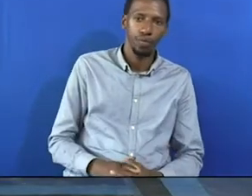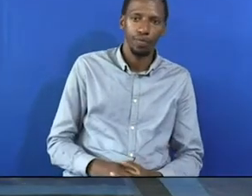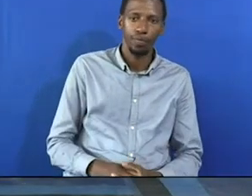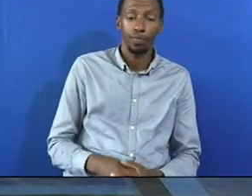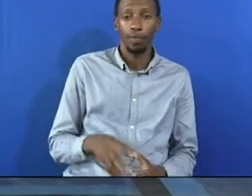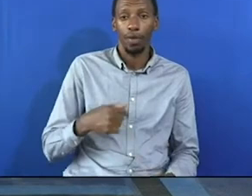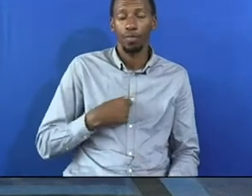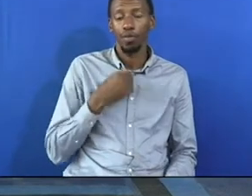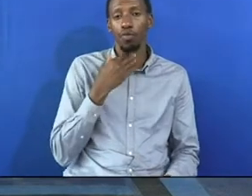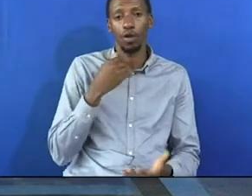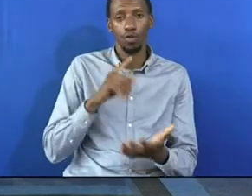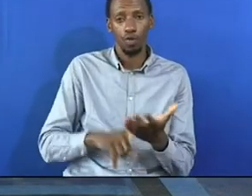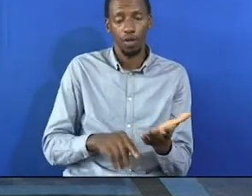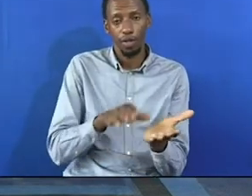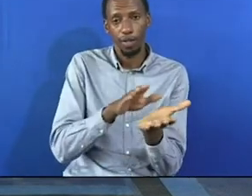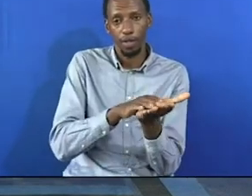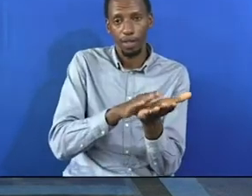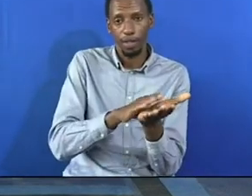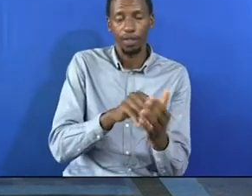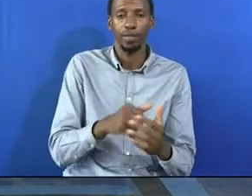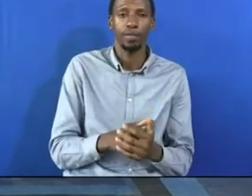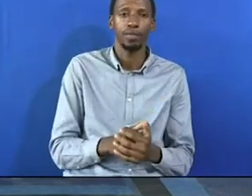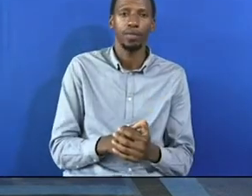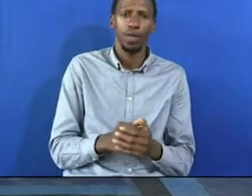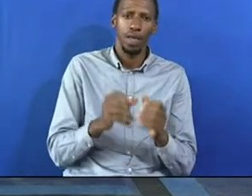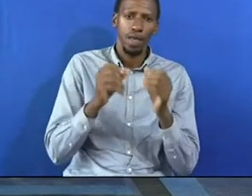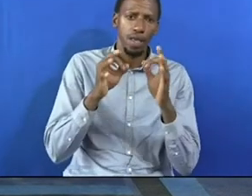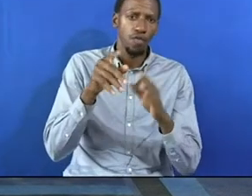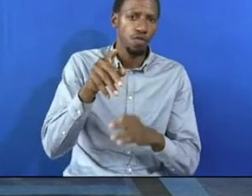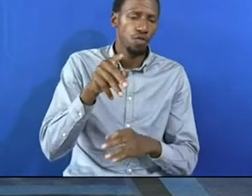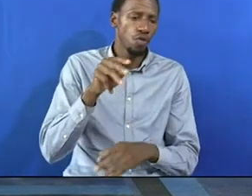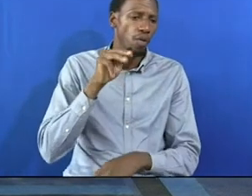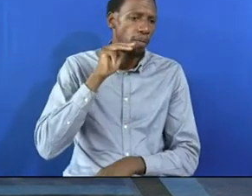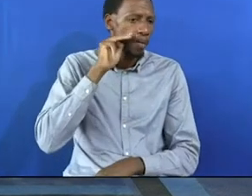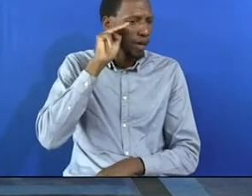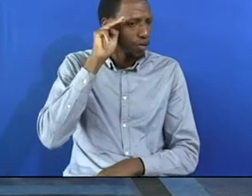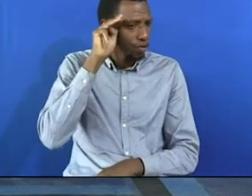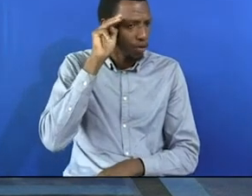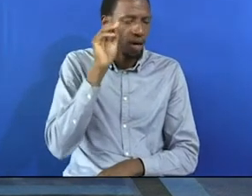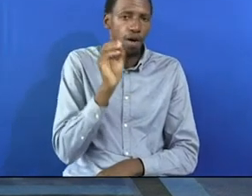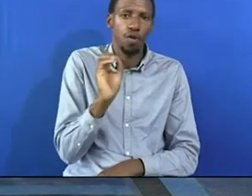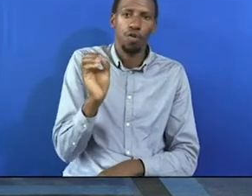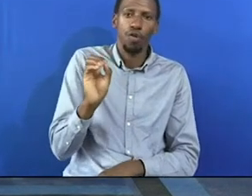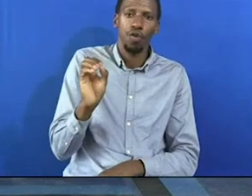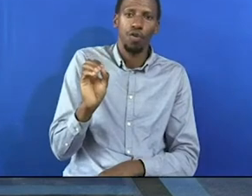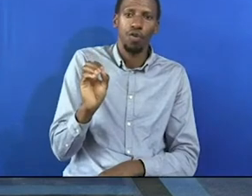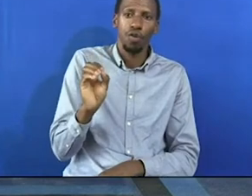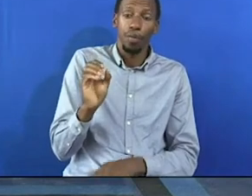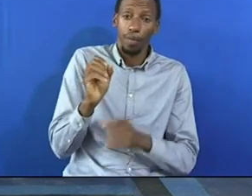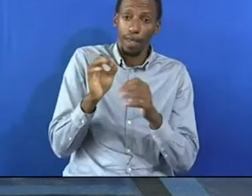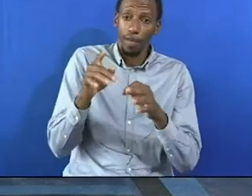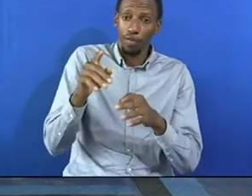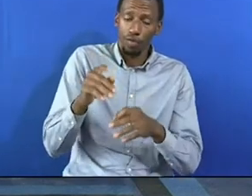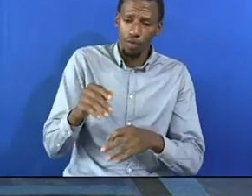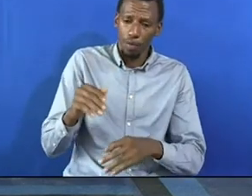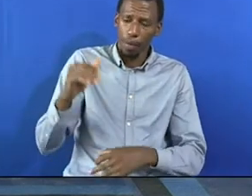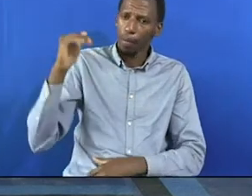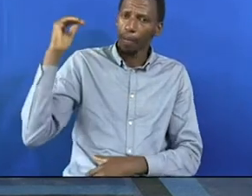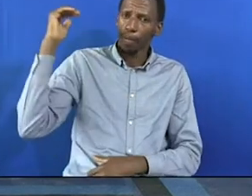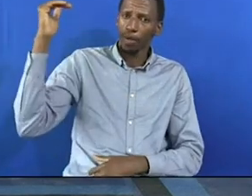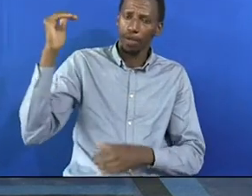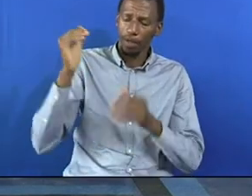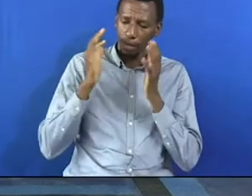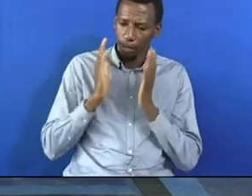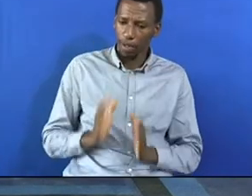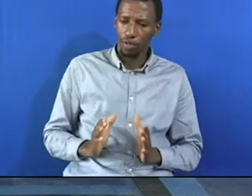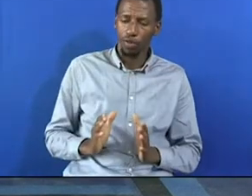And I want to suggest that unless you are mature and adult enough, don't stray